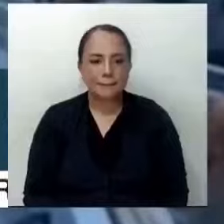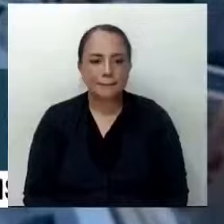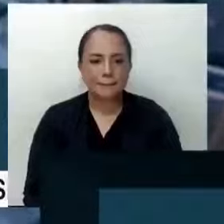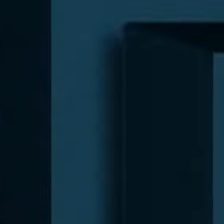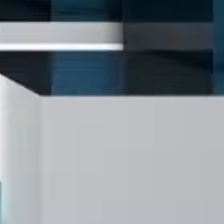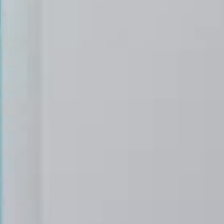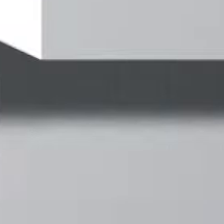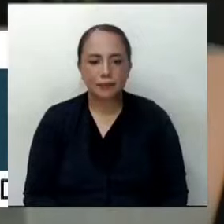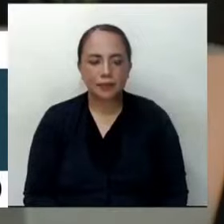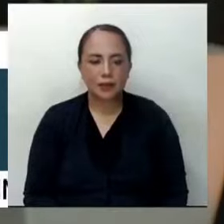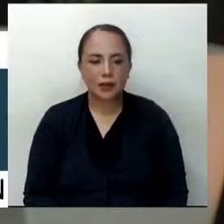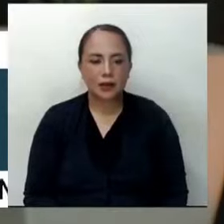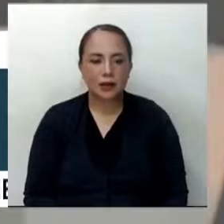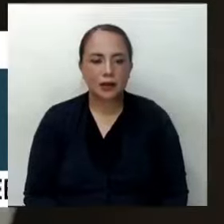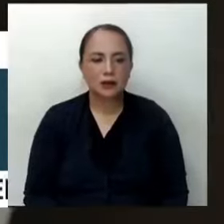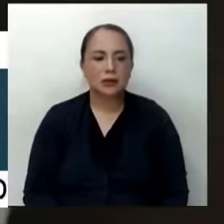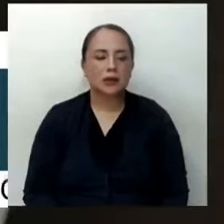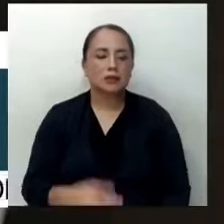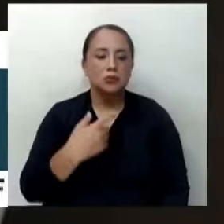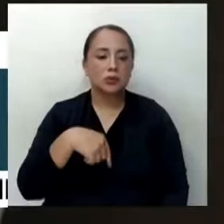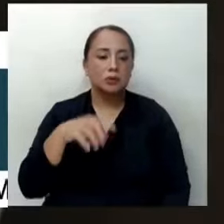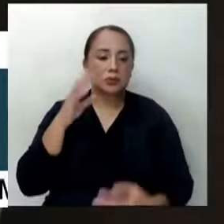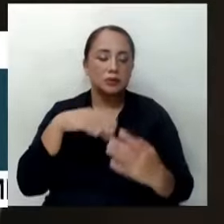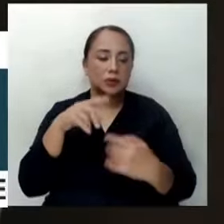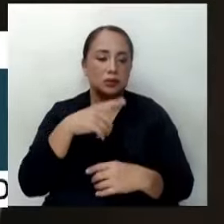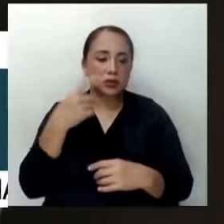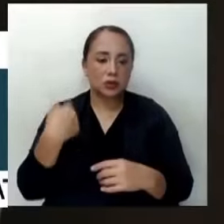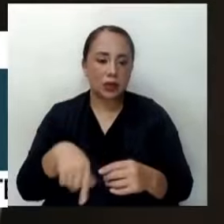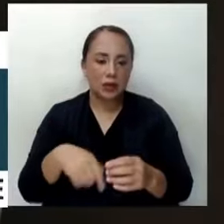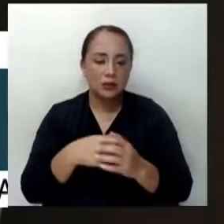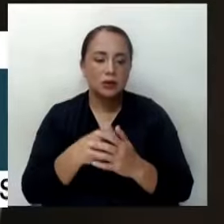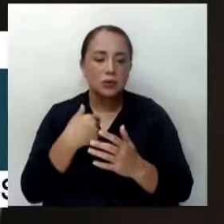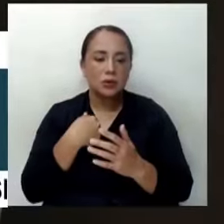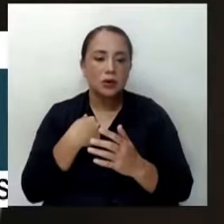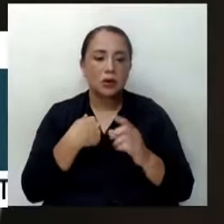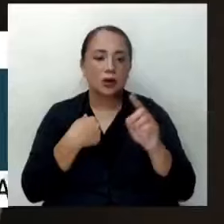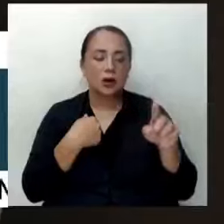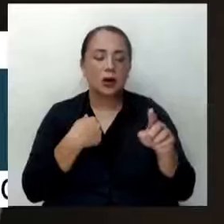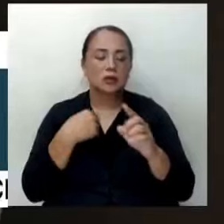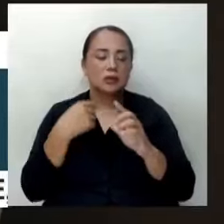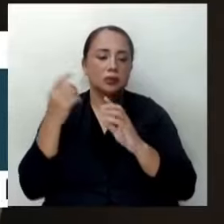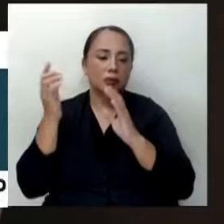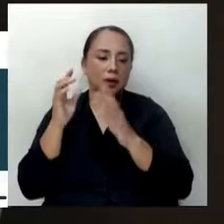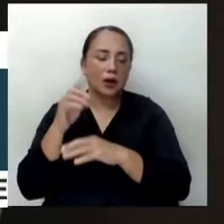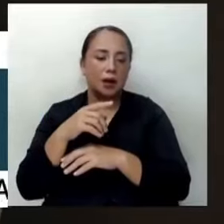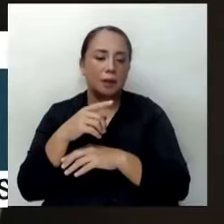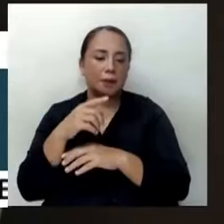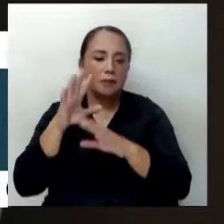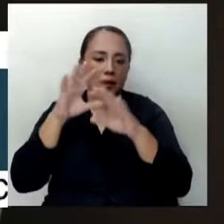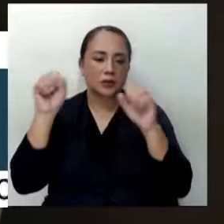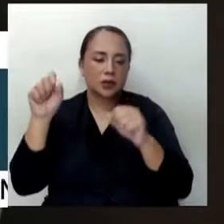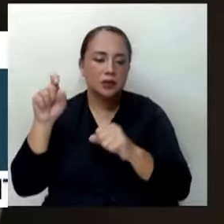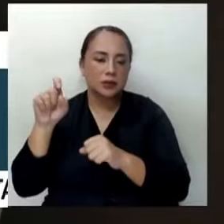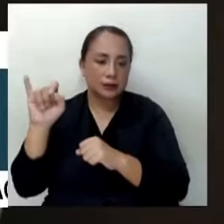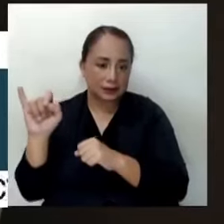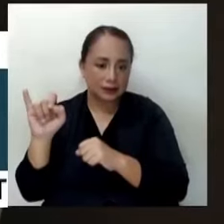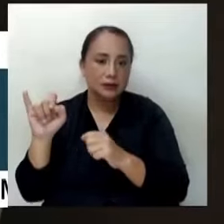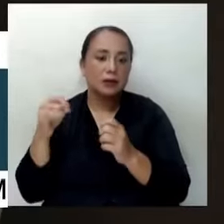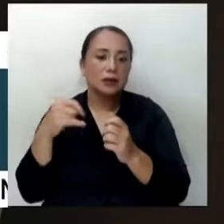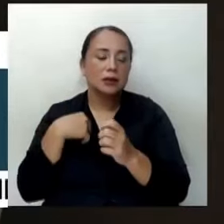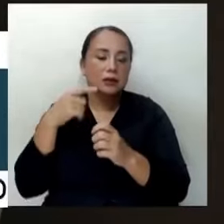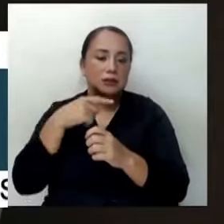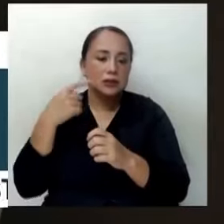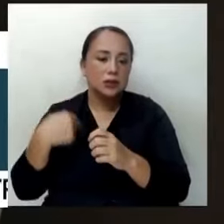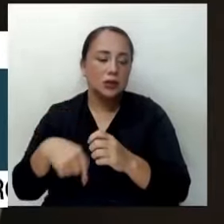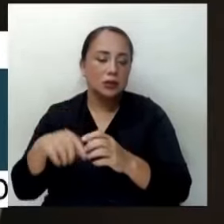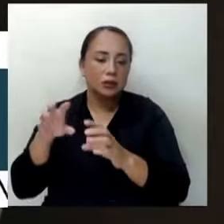Yung biggest loser dito ang China eh. Nadinig ko kay President Xi. The future of China is the ASEAN